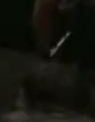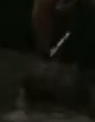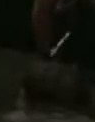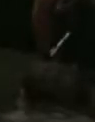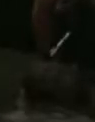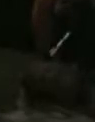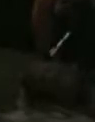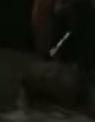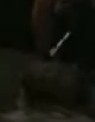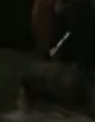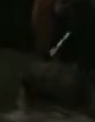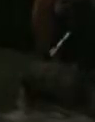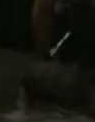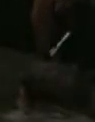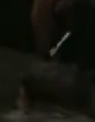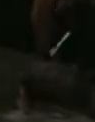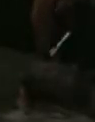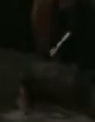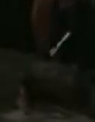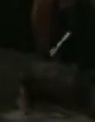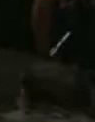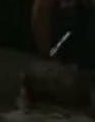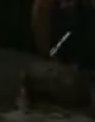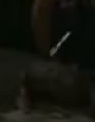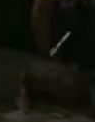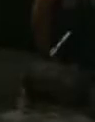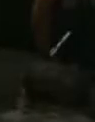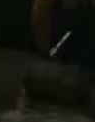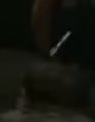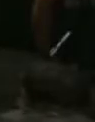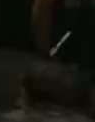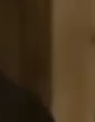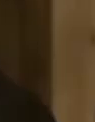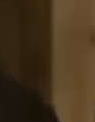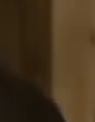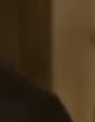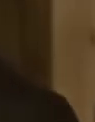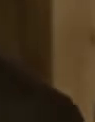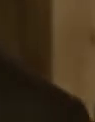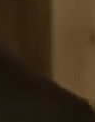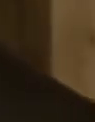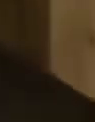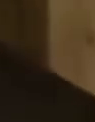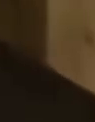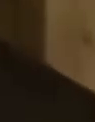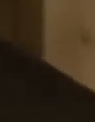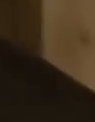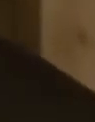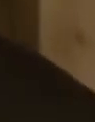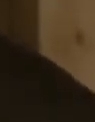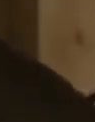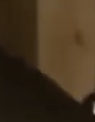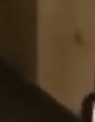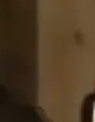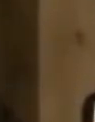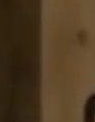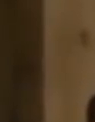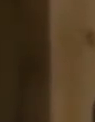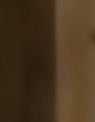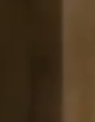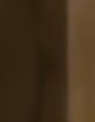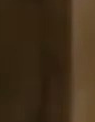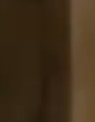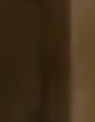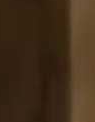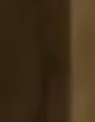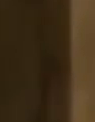a proud and unapologetic capitalist. I have founded, co-founded, or funded over 30 companies across